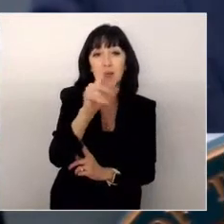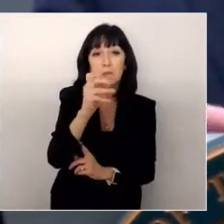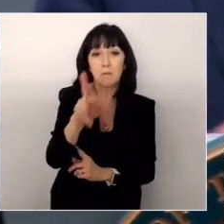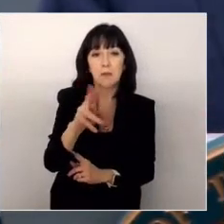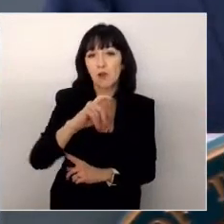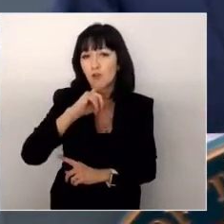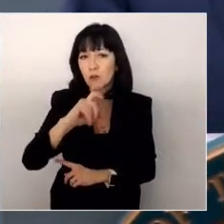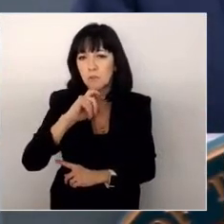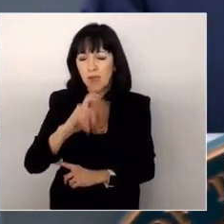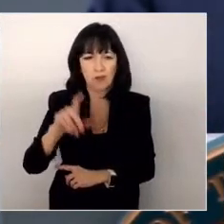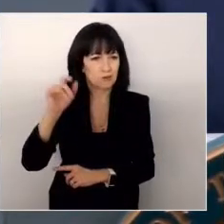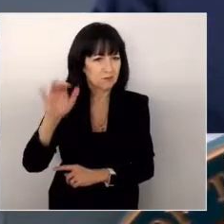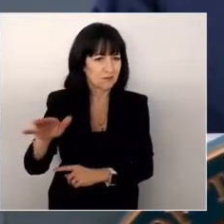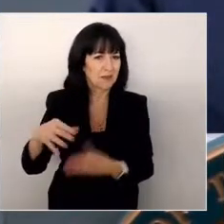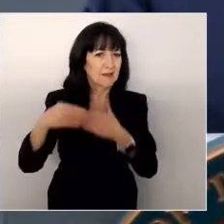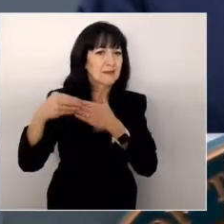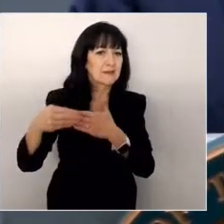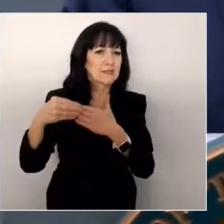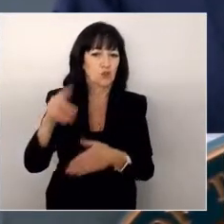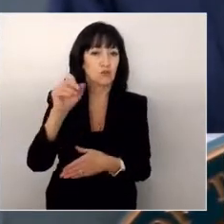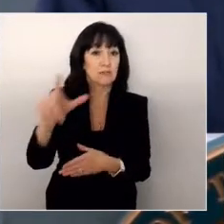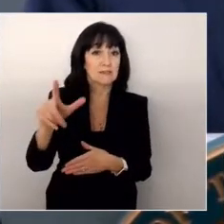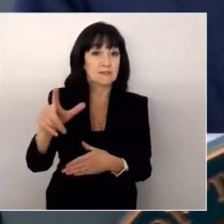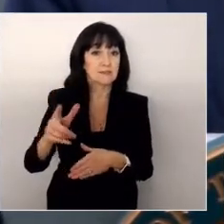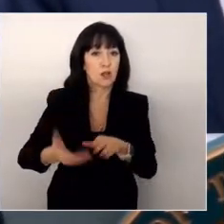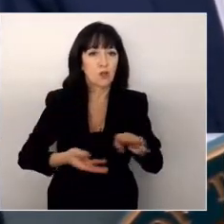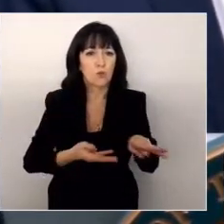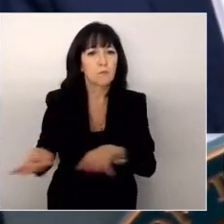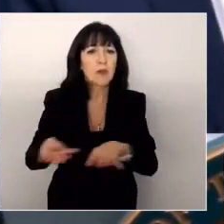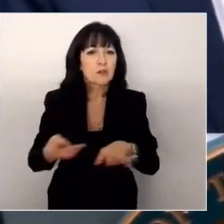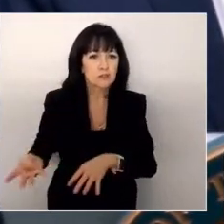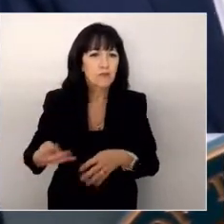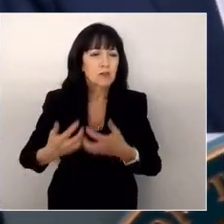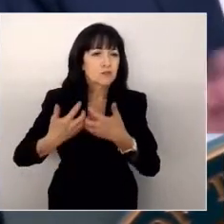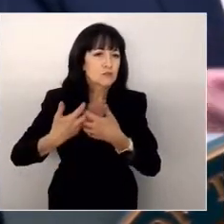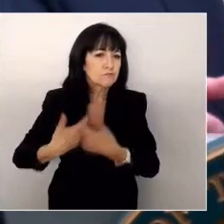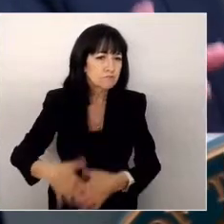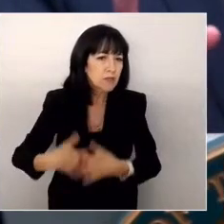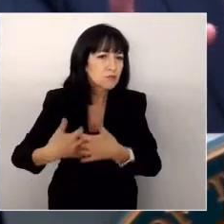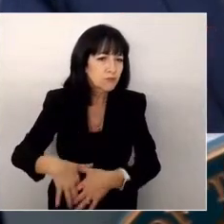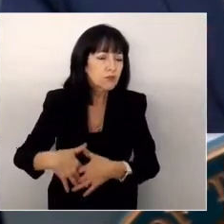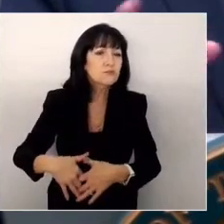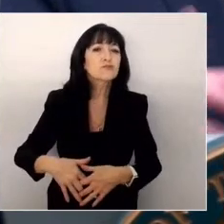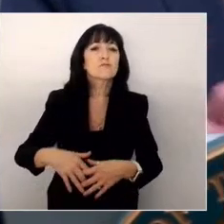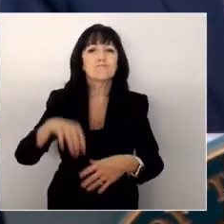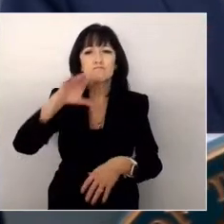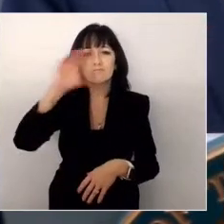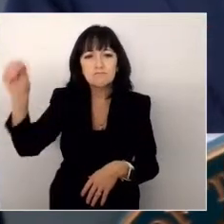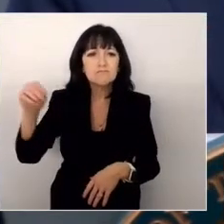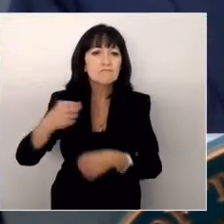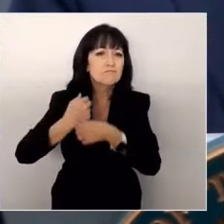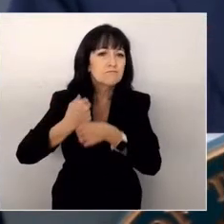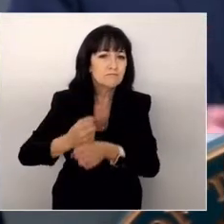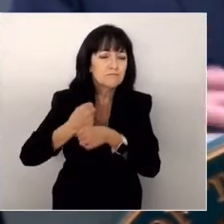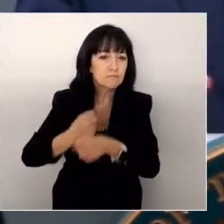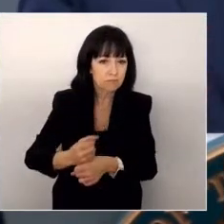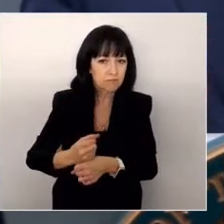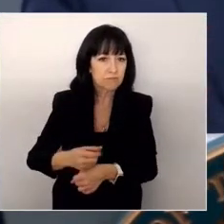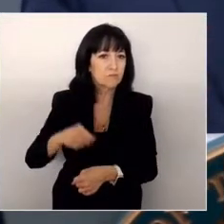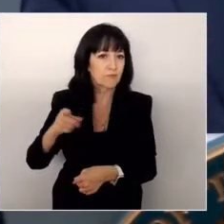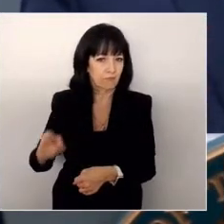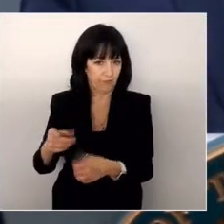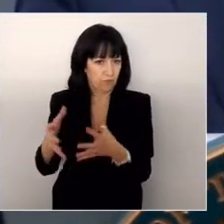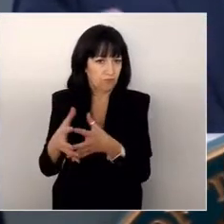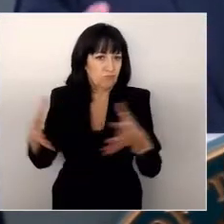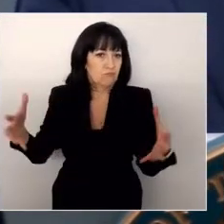leader in Delaware manufacturing, is adding jobs in Bridgeville. And Wuxi STA Pharmaceuticals is